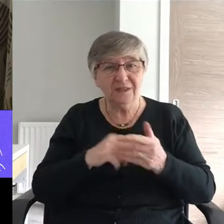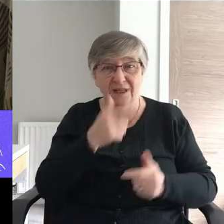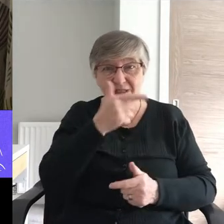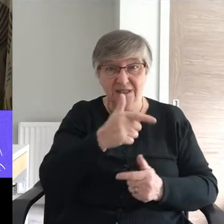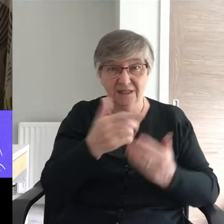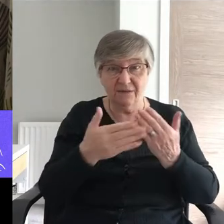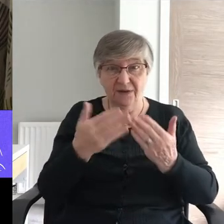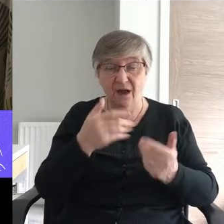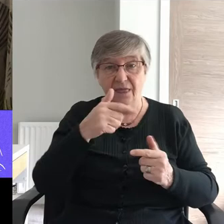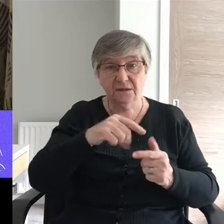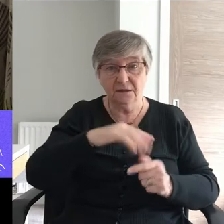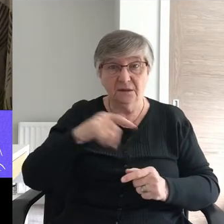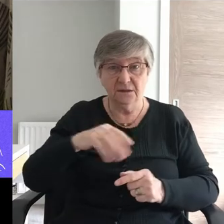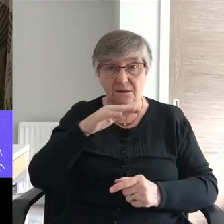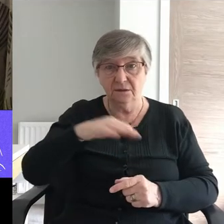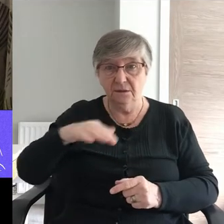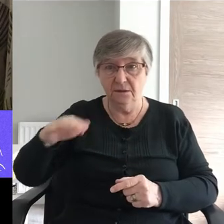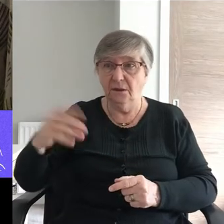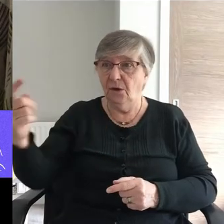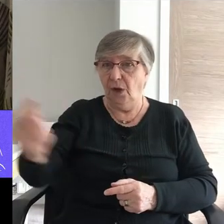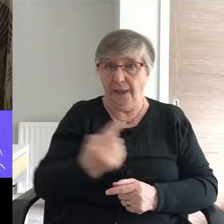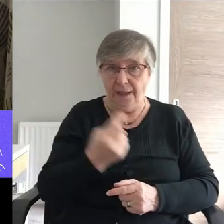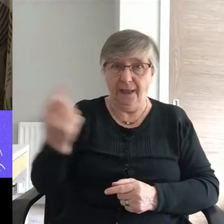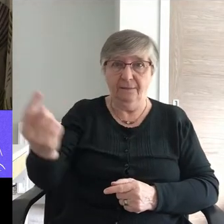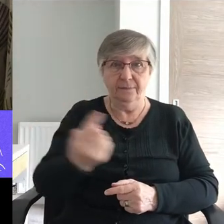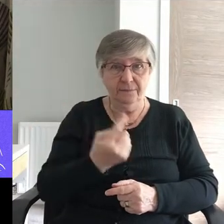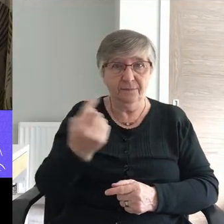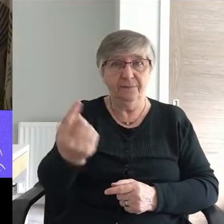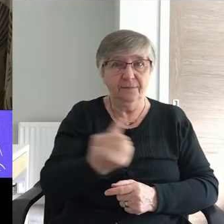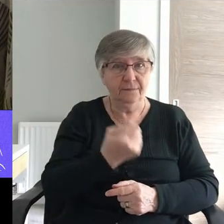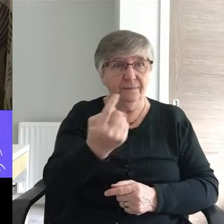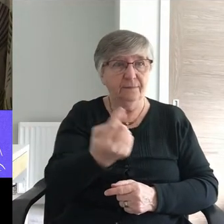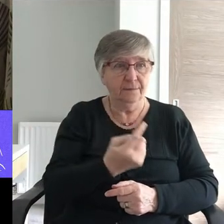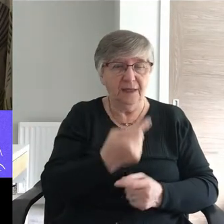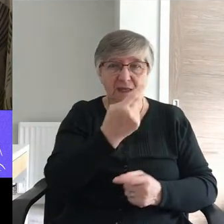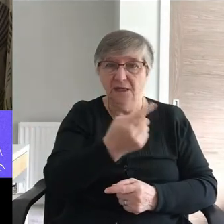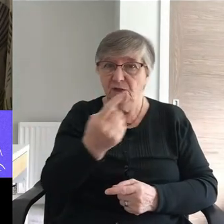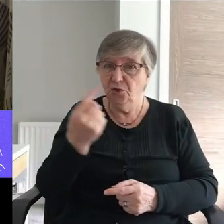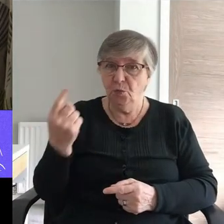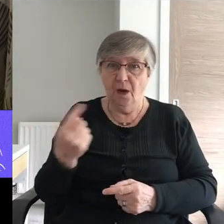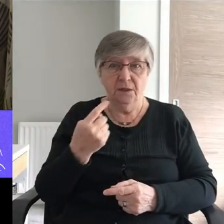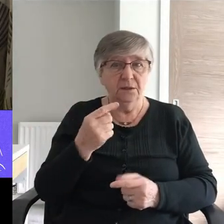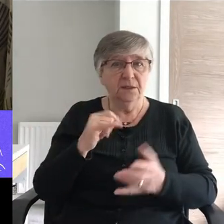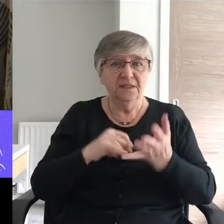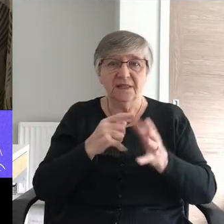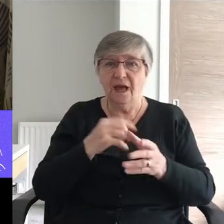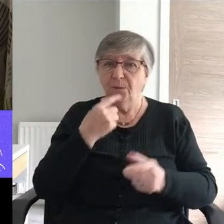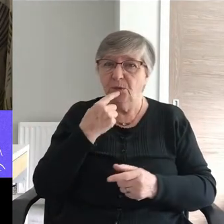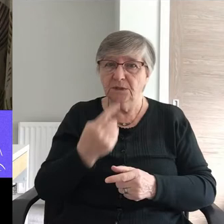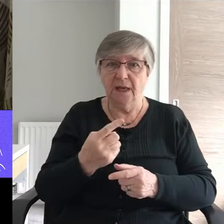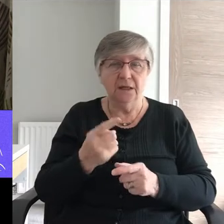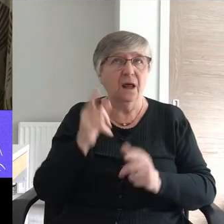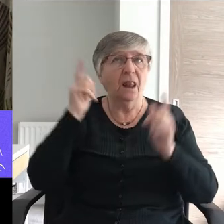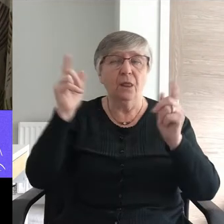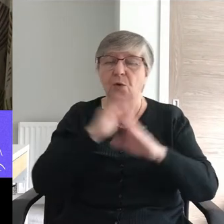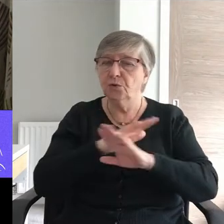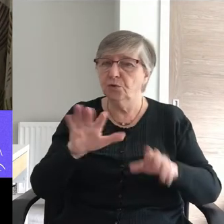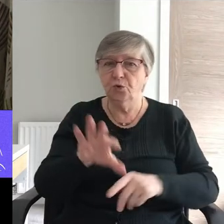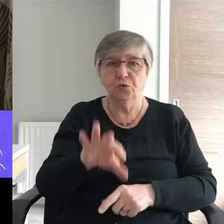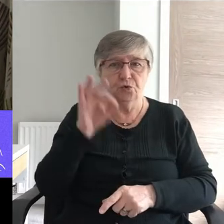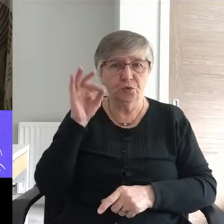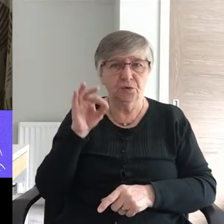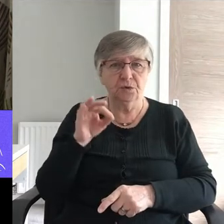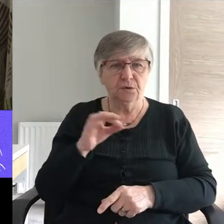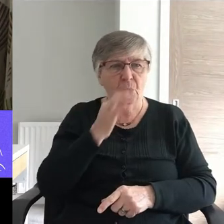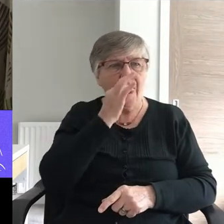Jesse had seven of his sons pass before Samuel, but Samuel said to him, "The Lord has not chosen these." So